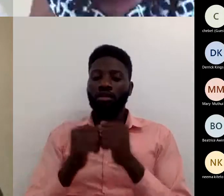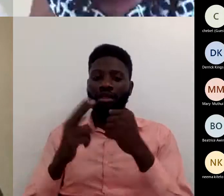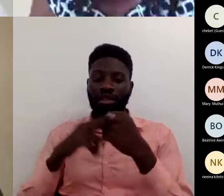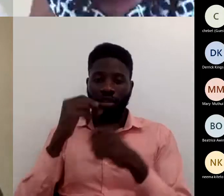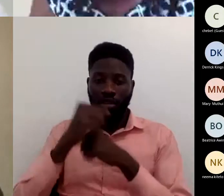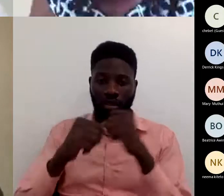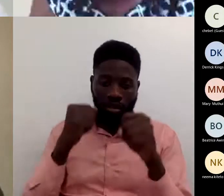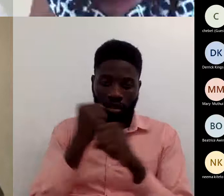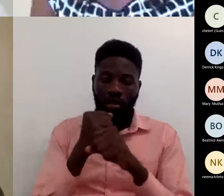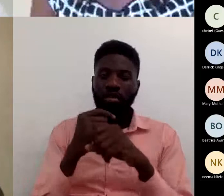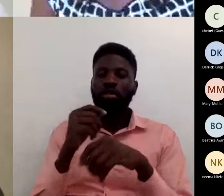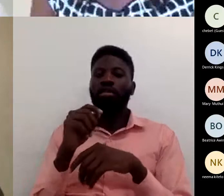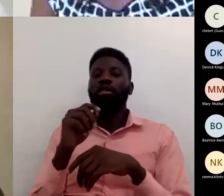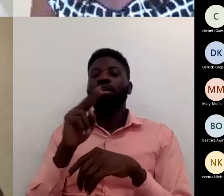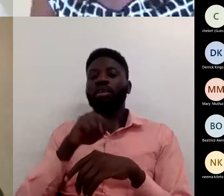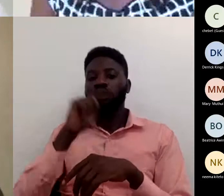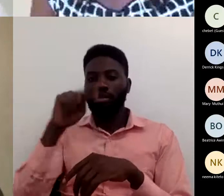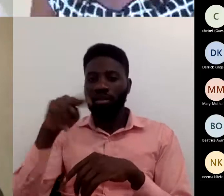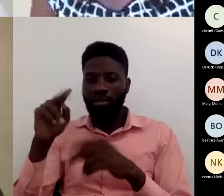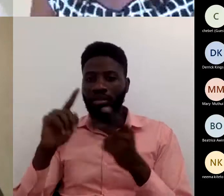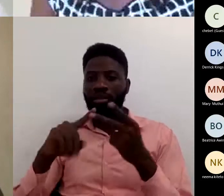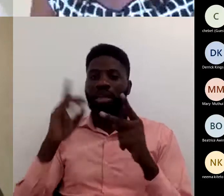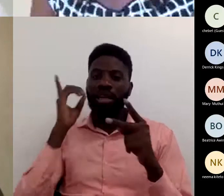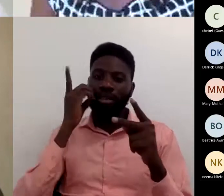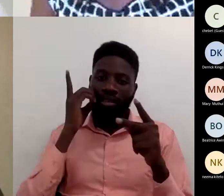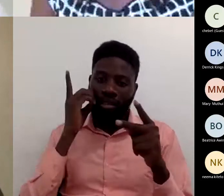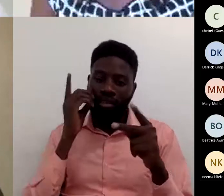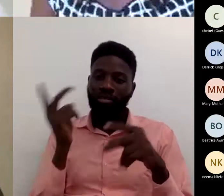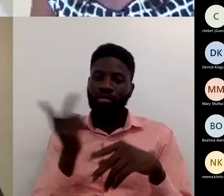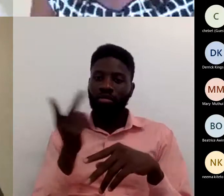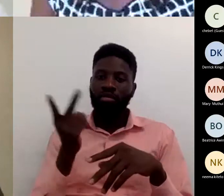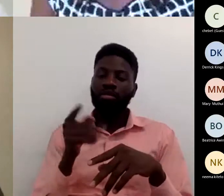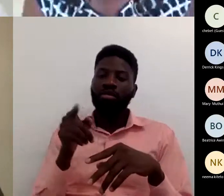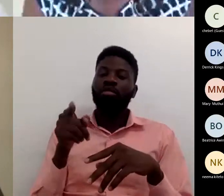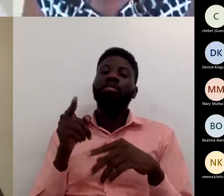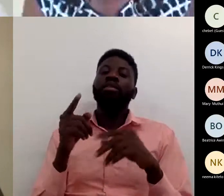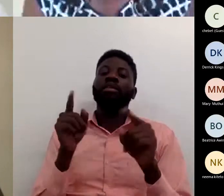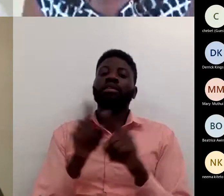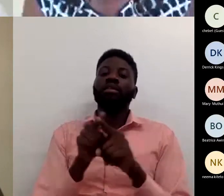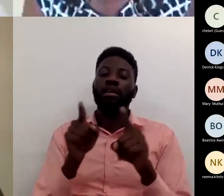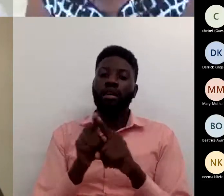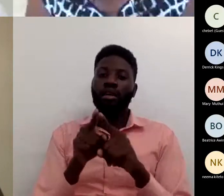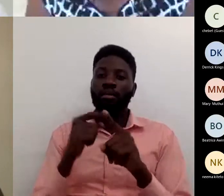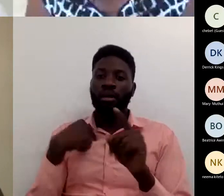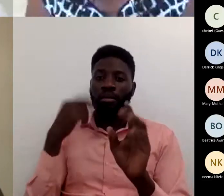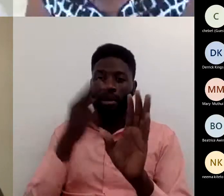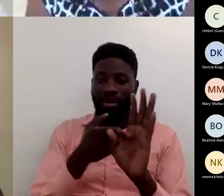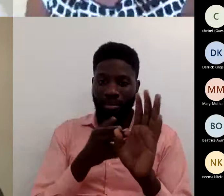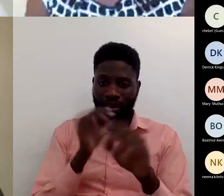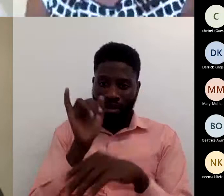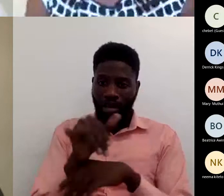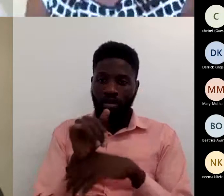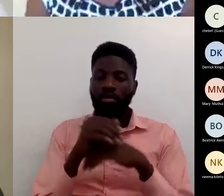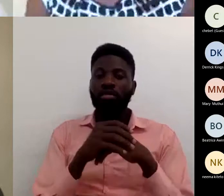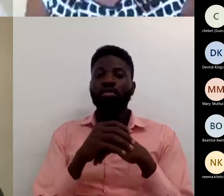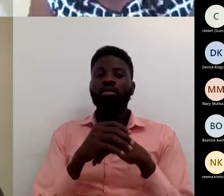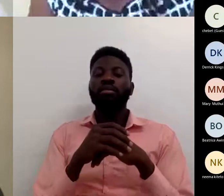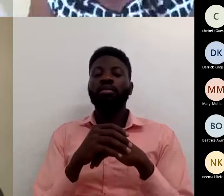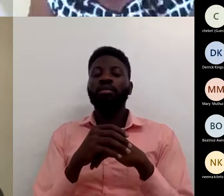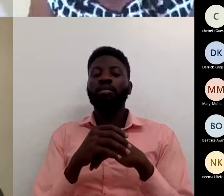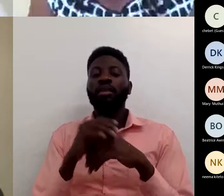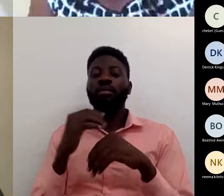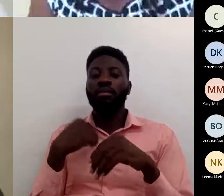example, Netflix, all those are really cool channels I like. I do participate in them. And one of the things I keep on